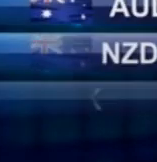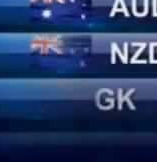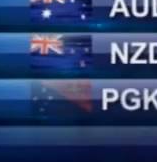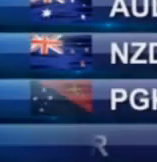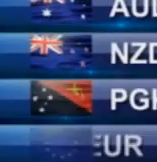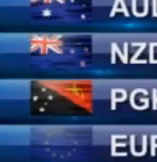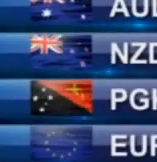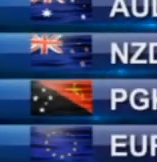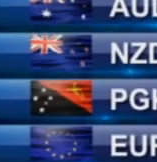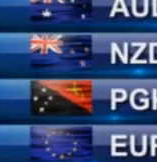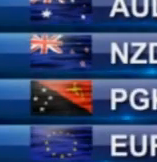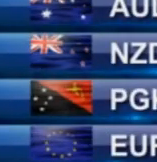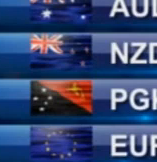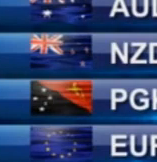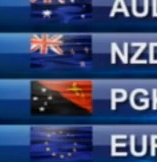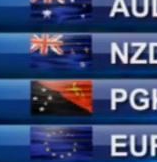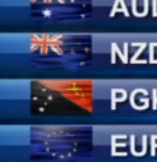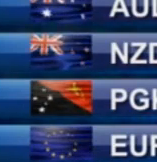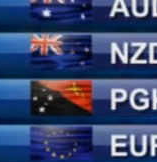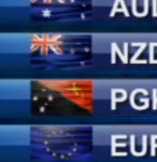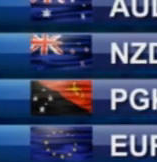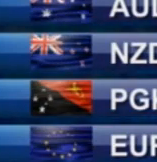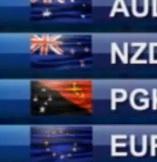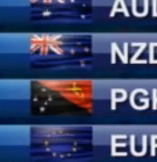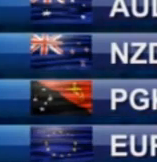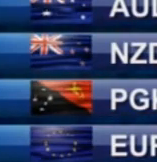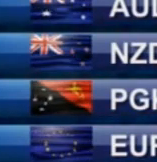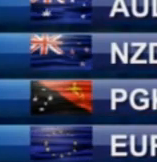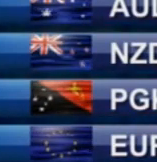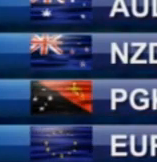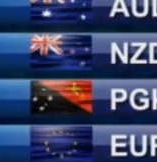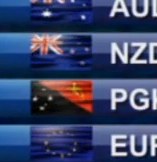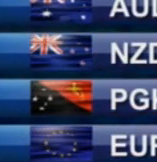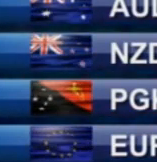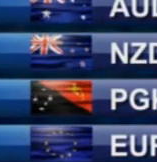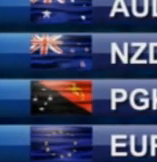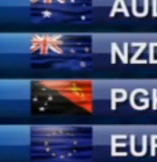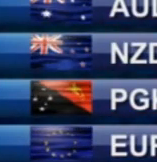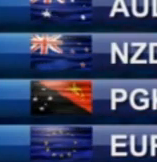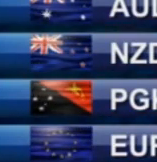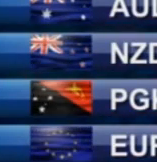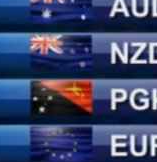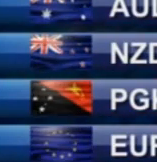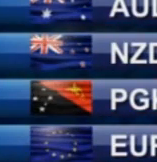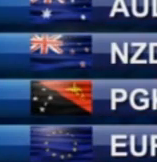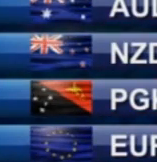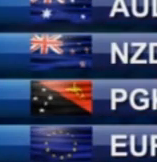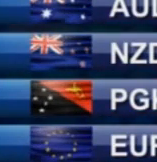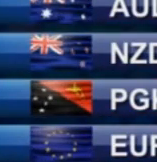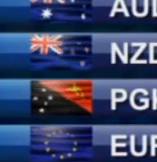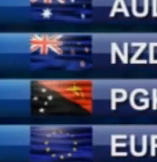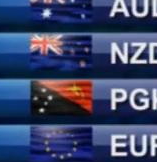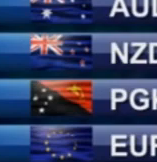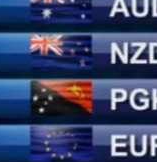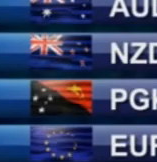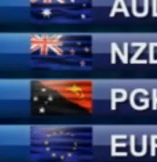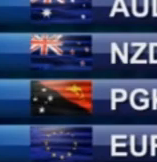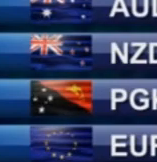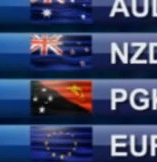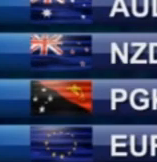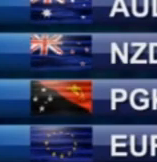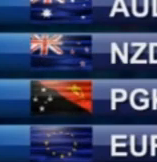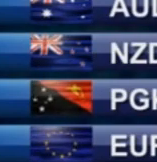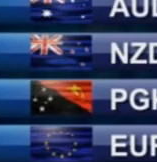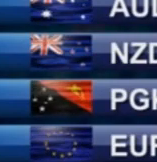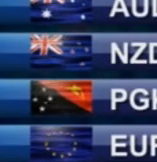this morning. It was a mixed day for the Fiji dollar as it gained against the Chinese yuan and the Aussie dollar, also picking up ground on the Japanese yen